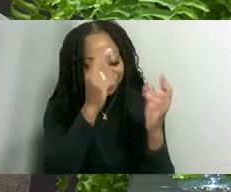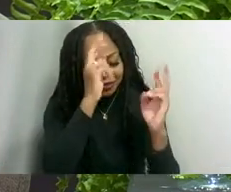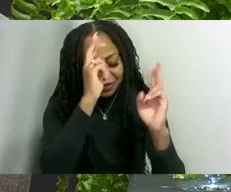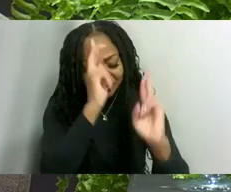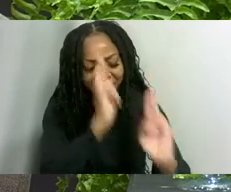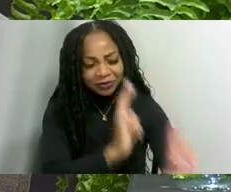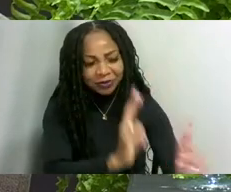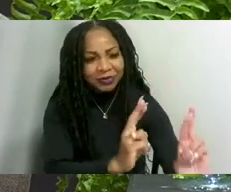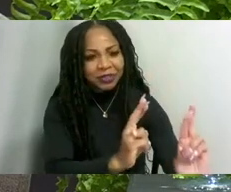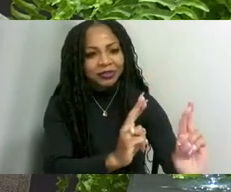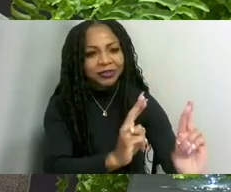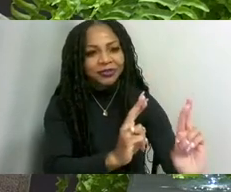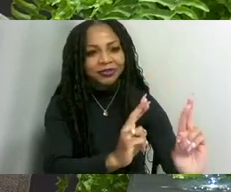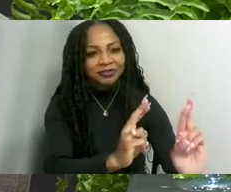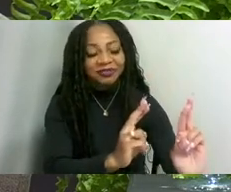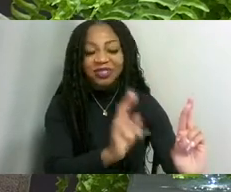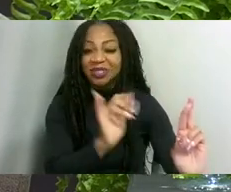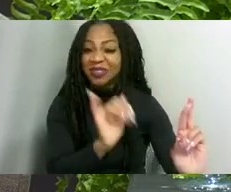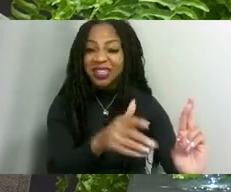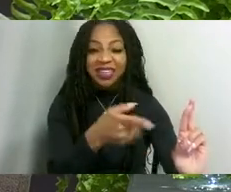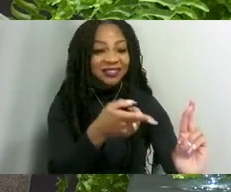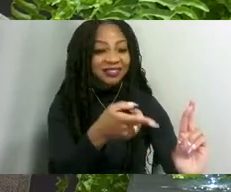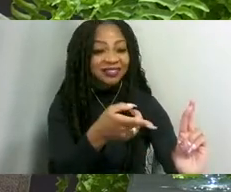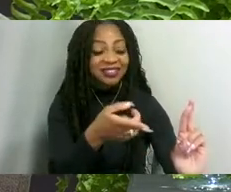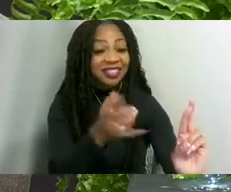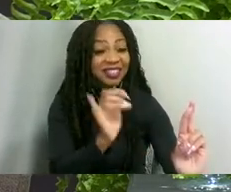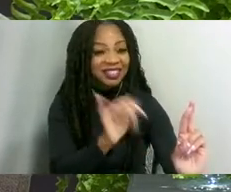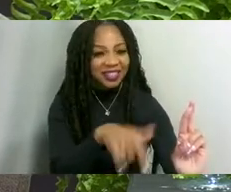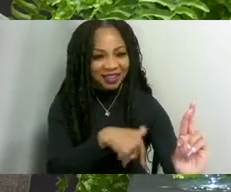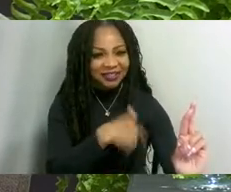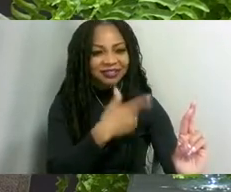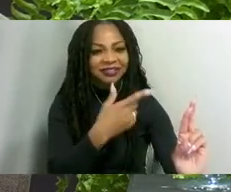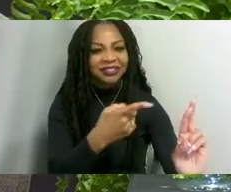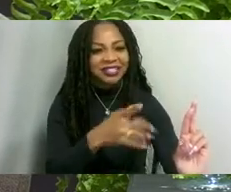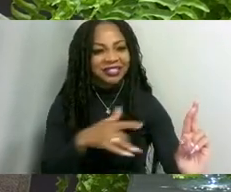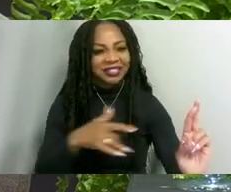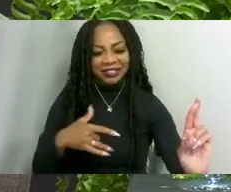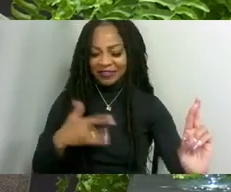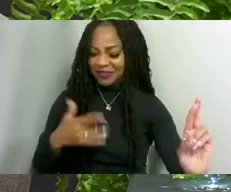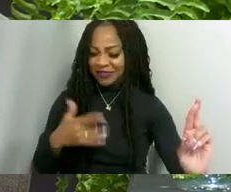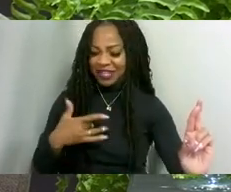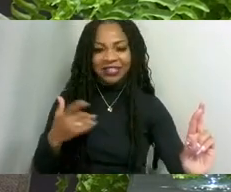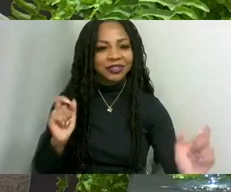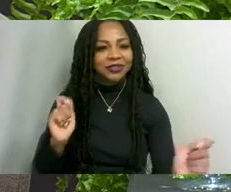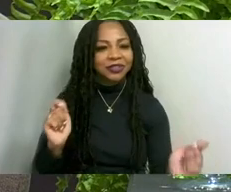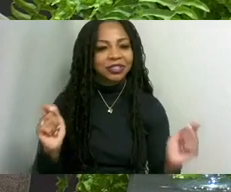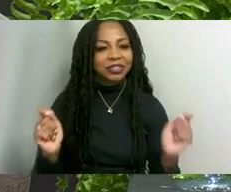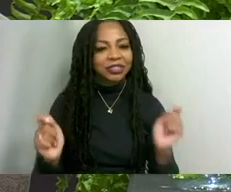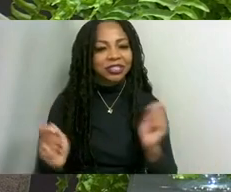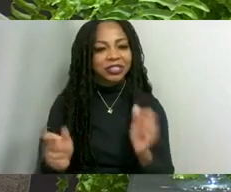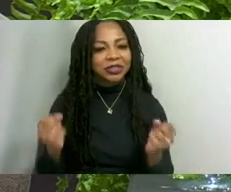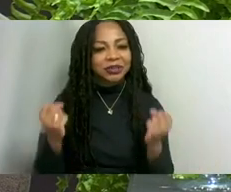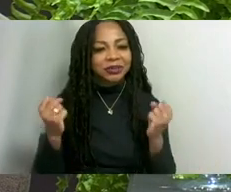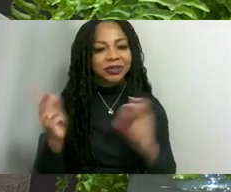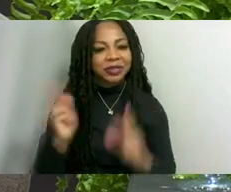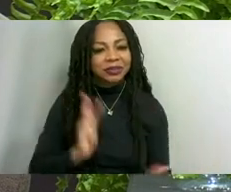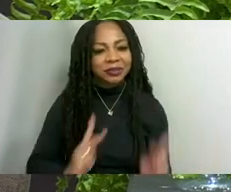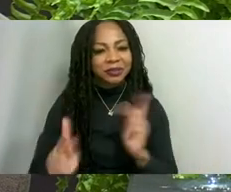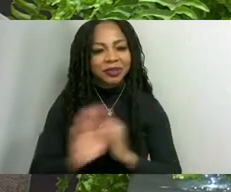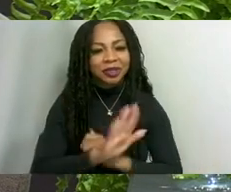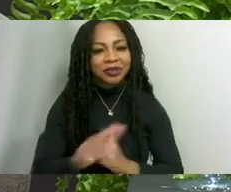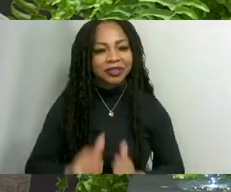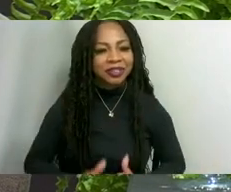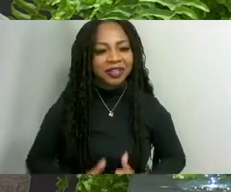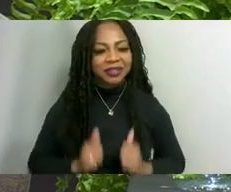people. And that alone, just that, those feelings alone has changed the life of thousands of